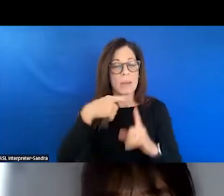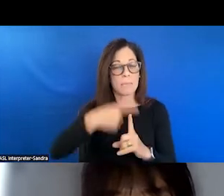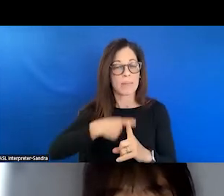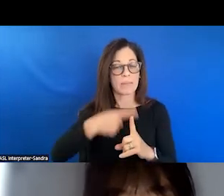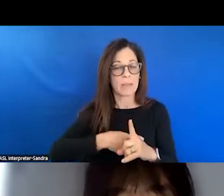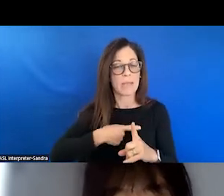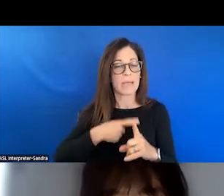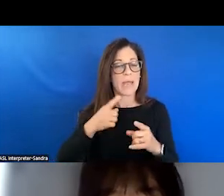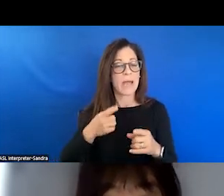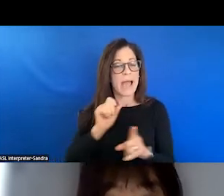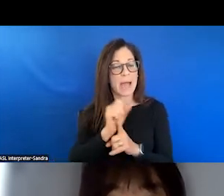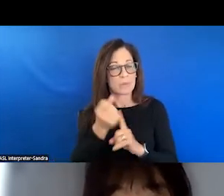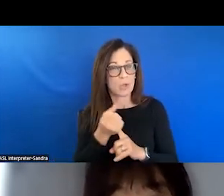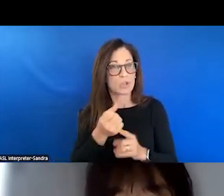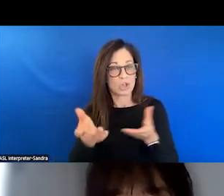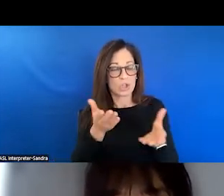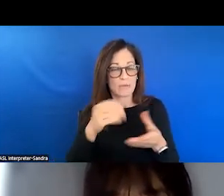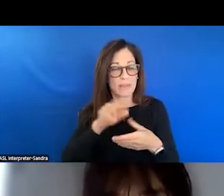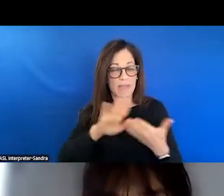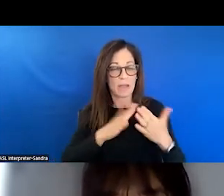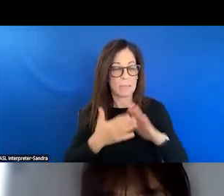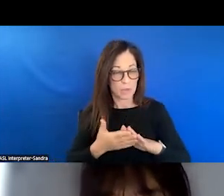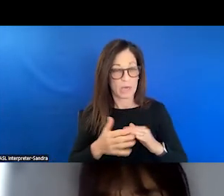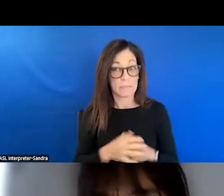are being served in their community.